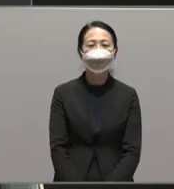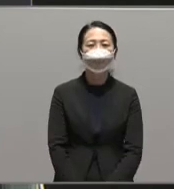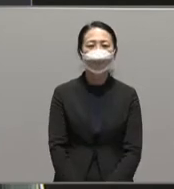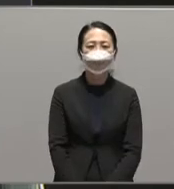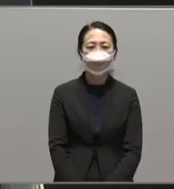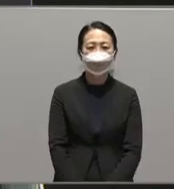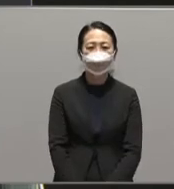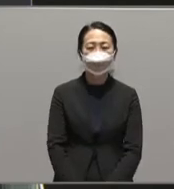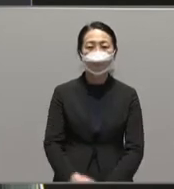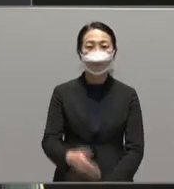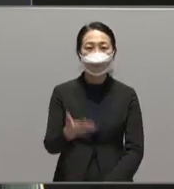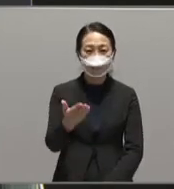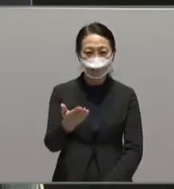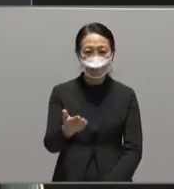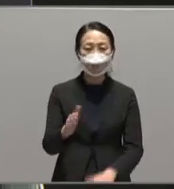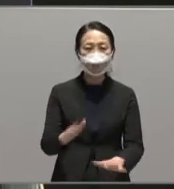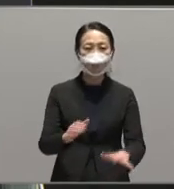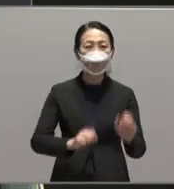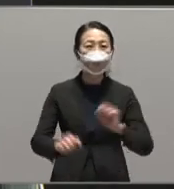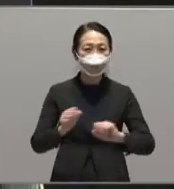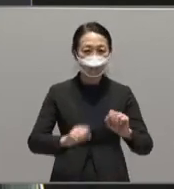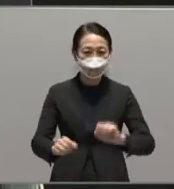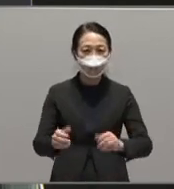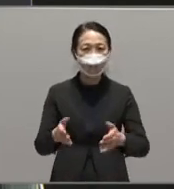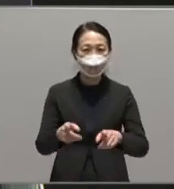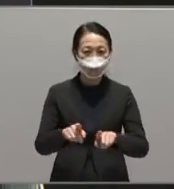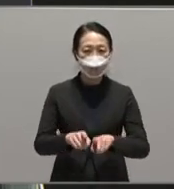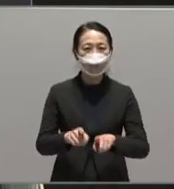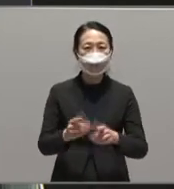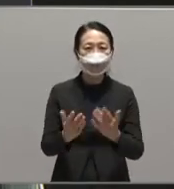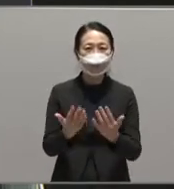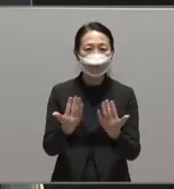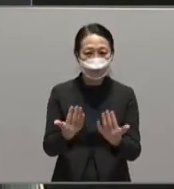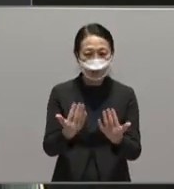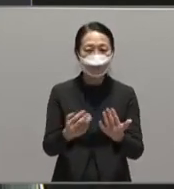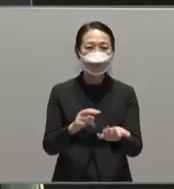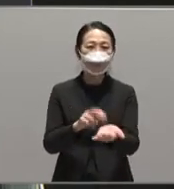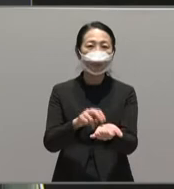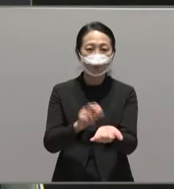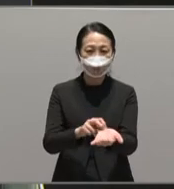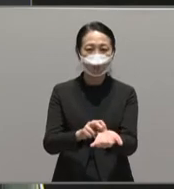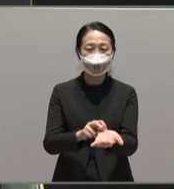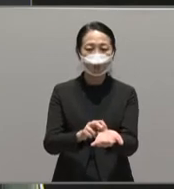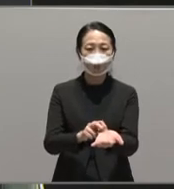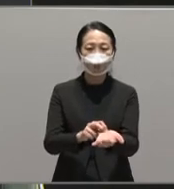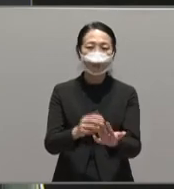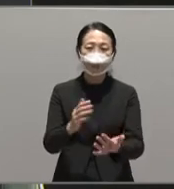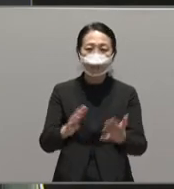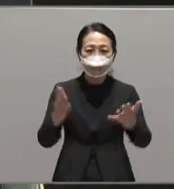Society of Japan. So this was a very honorable event for him.